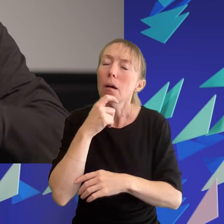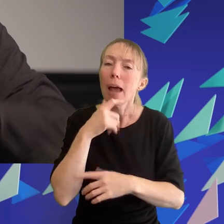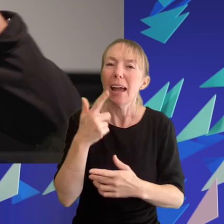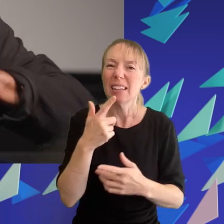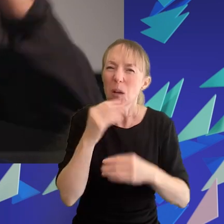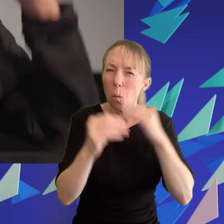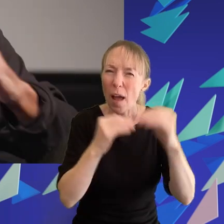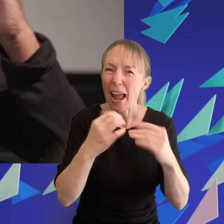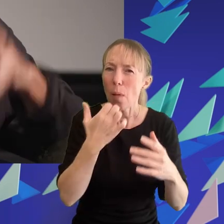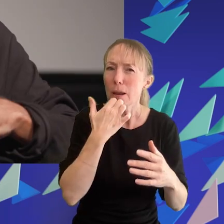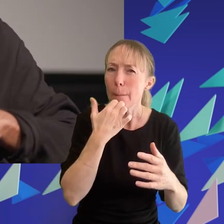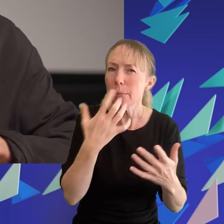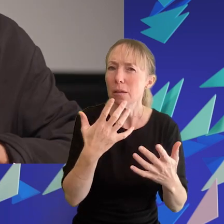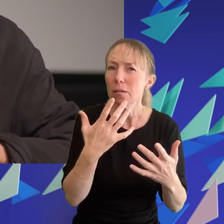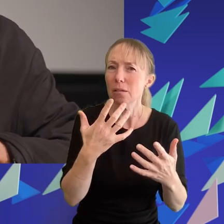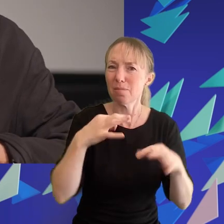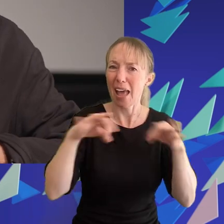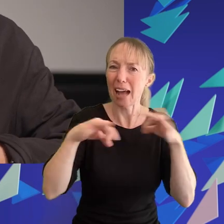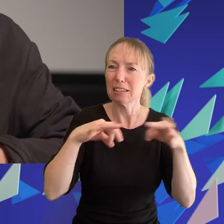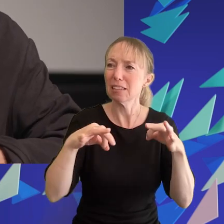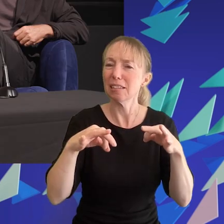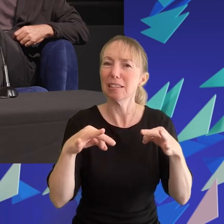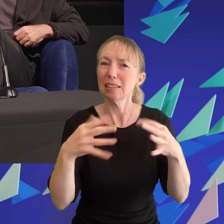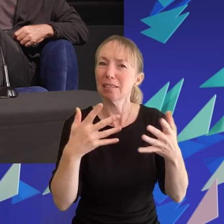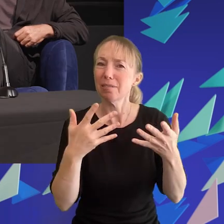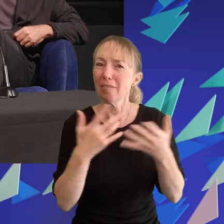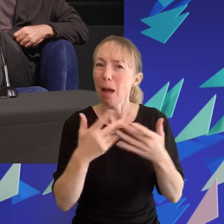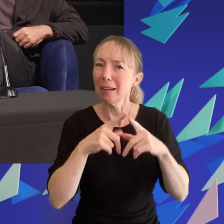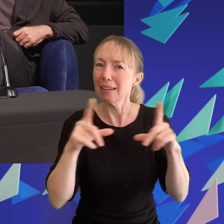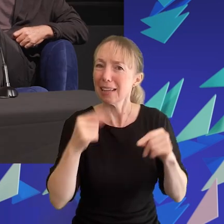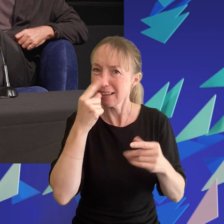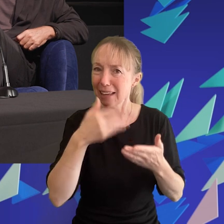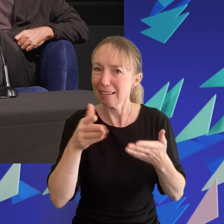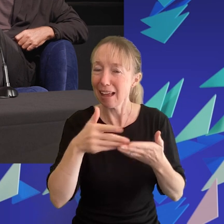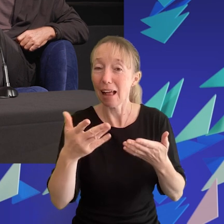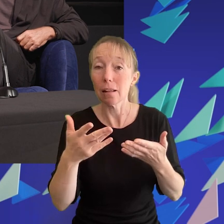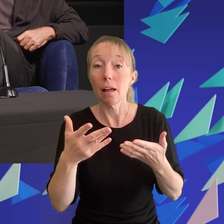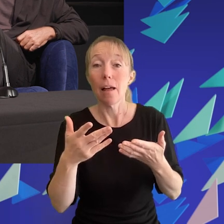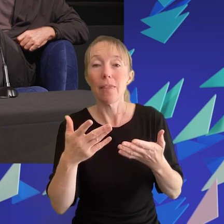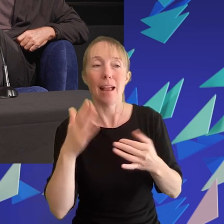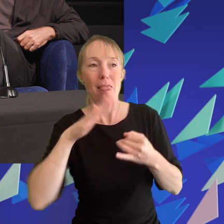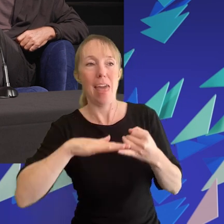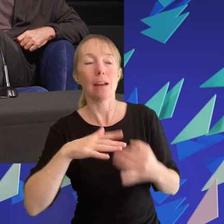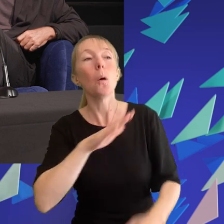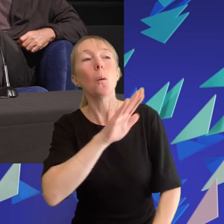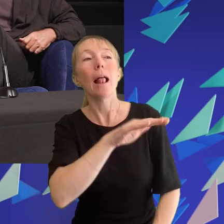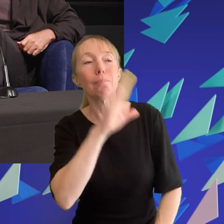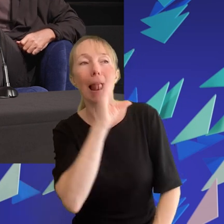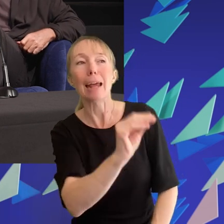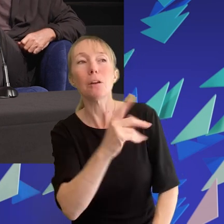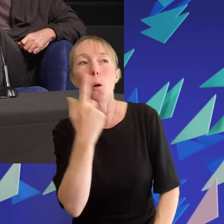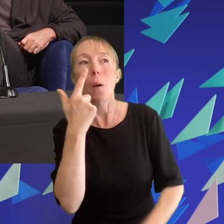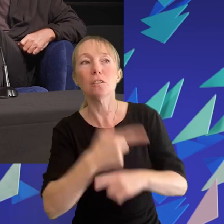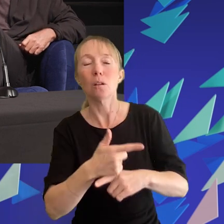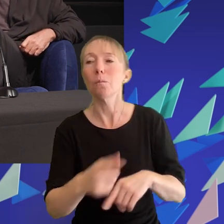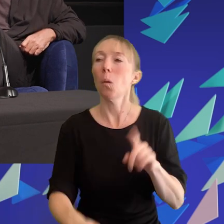know, every actor has numbers about the world box office. And then at the end, and by the way, it's going to be in one shot. What? It's